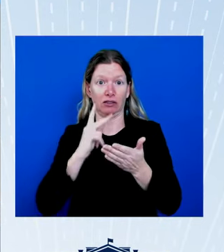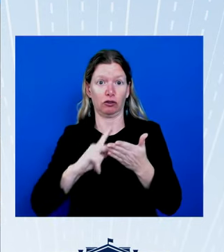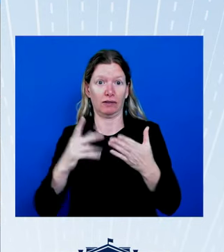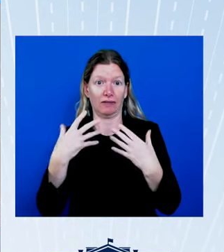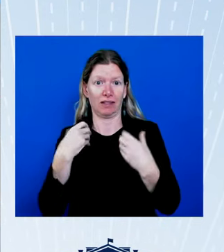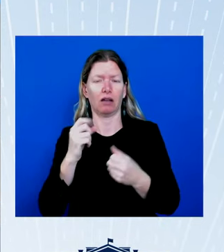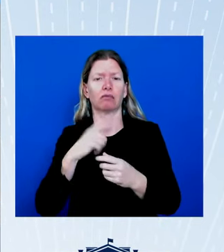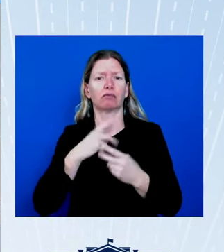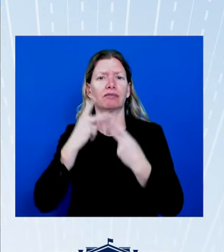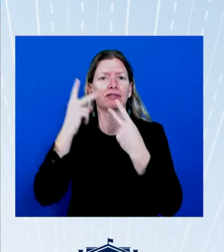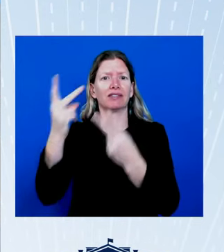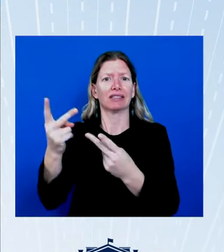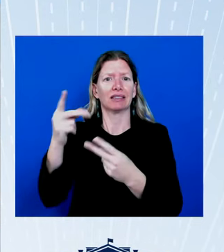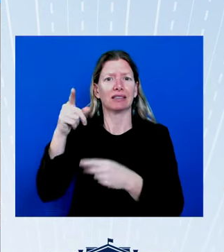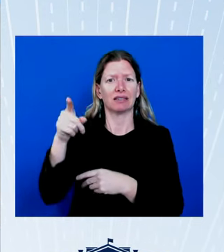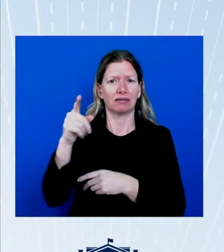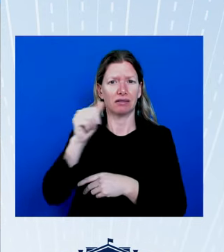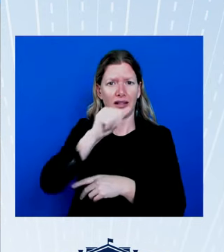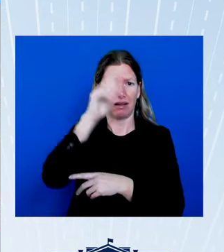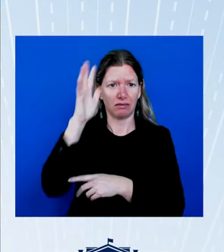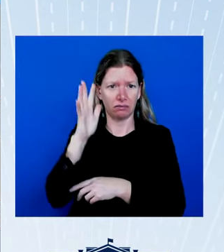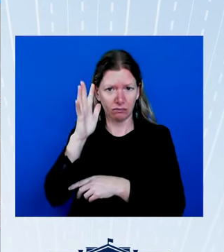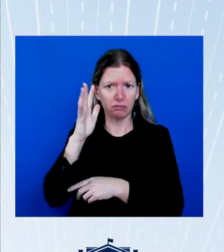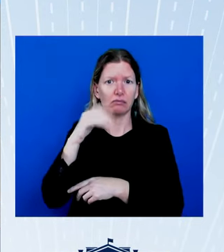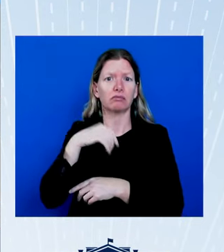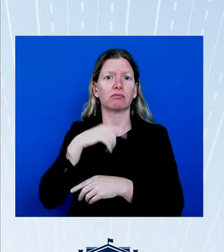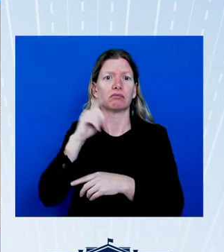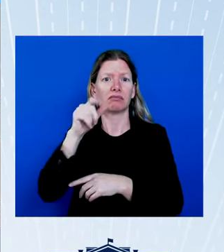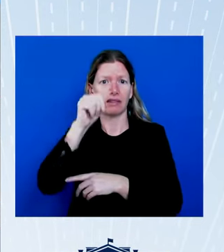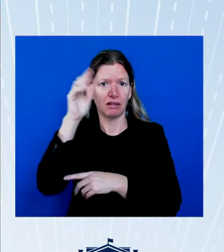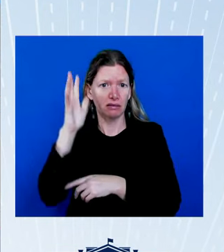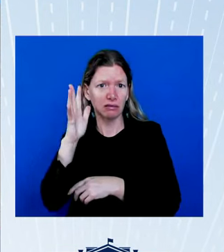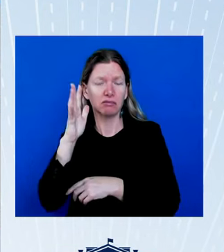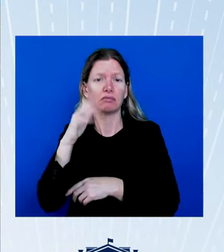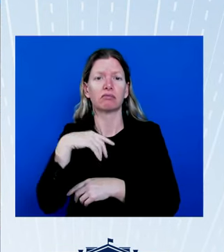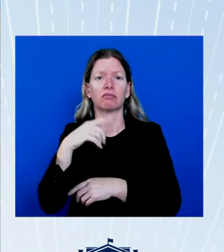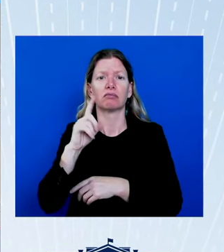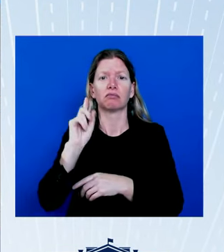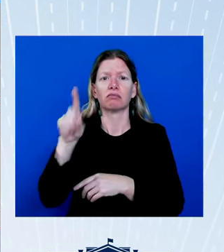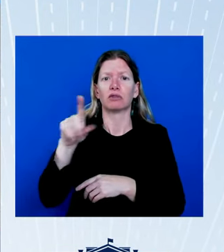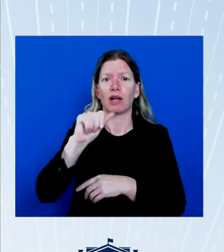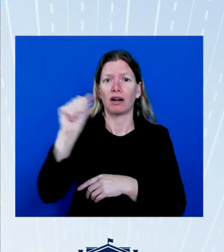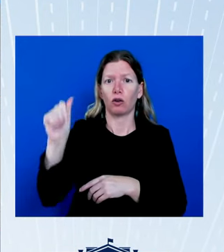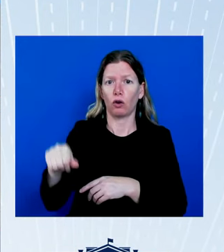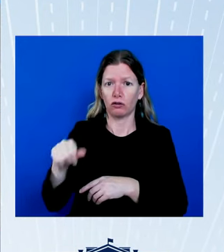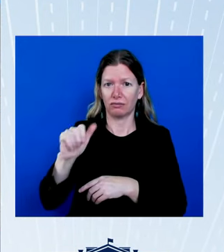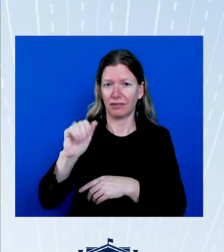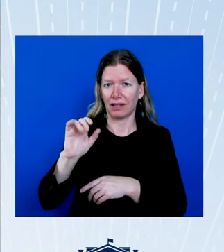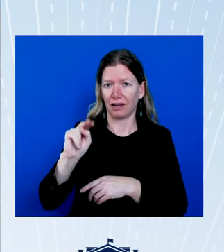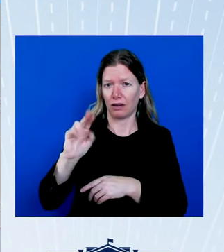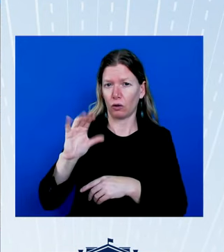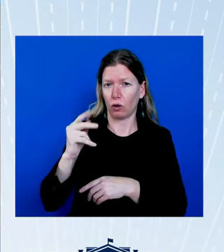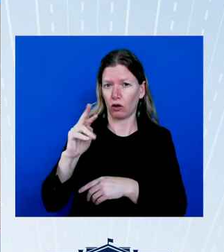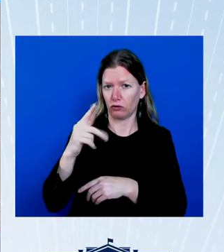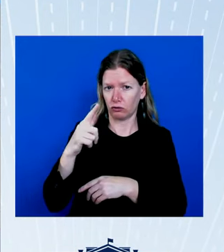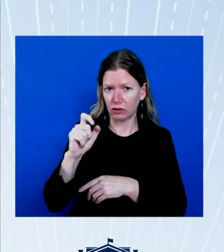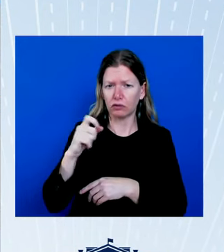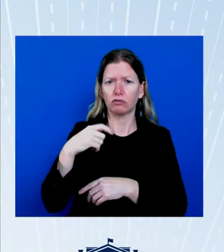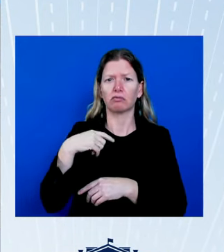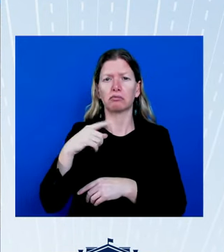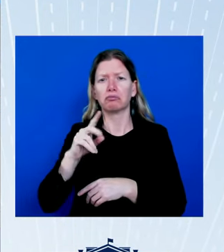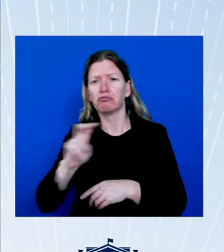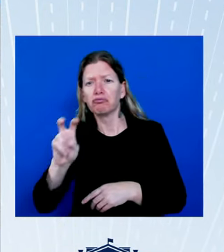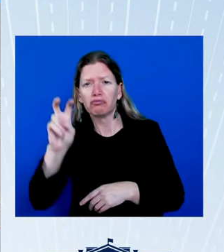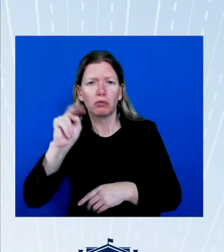northern Alaska, northwest Alaska, and into Alaska Native communities, and saw such significant issues in terms